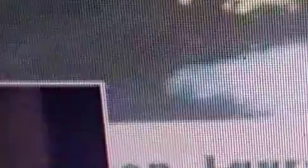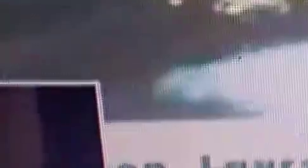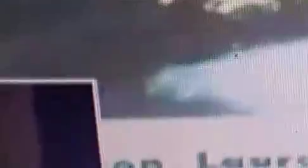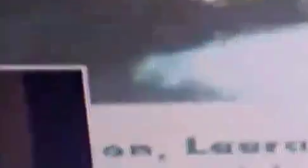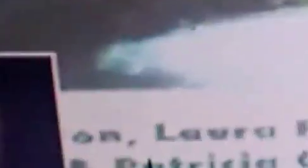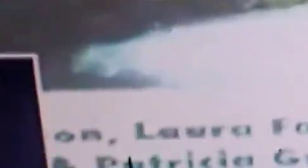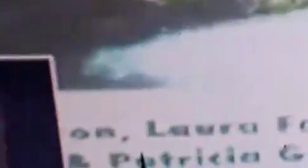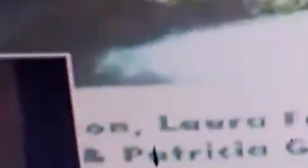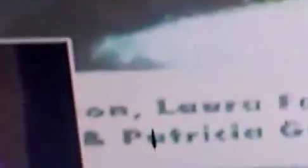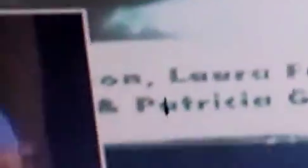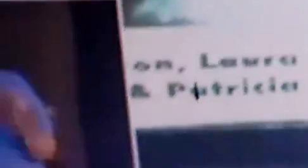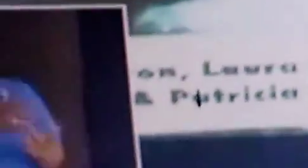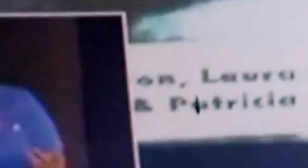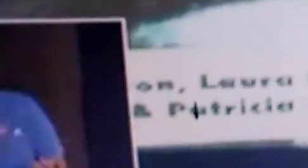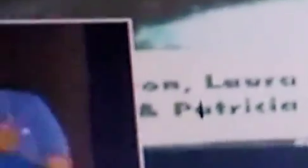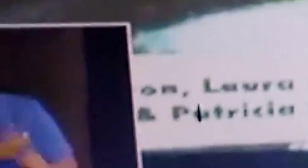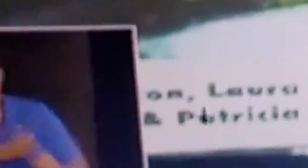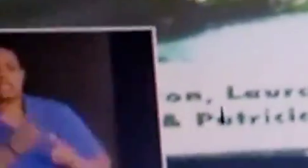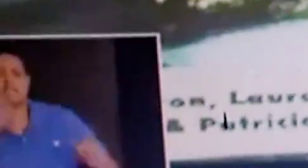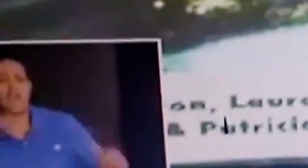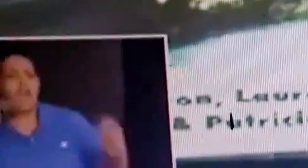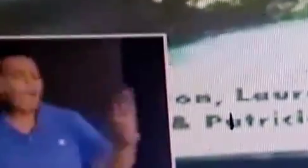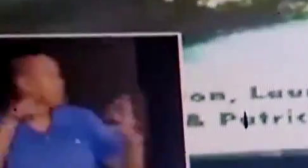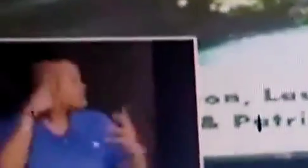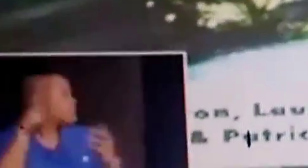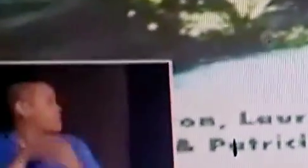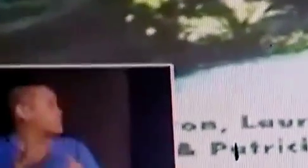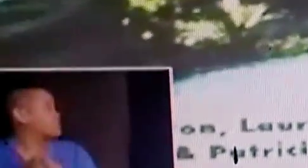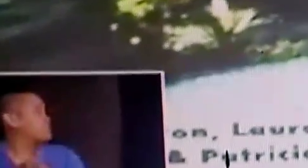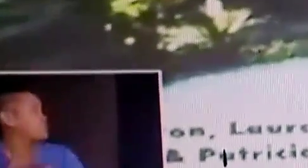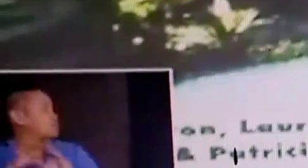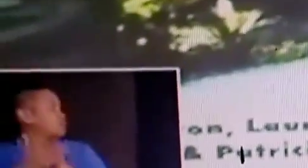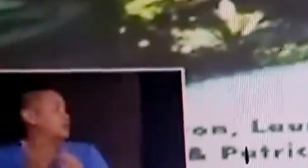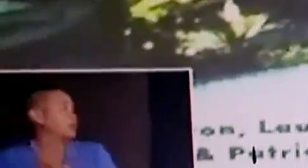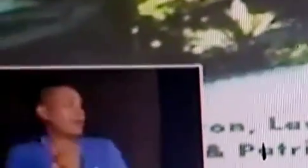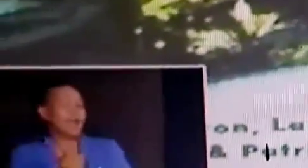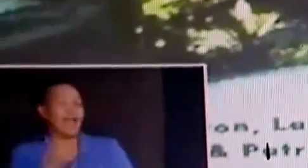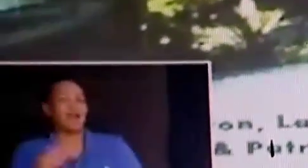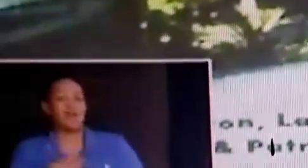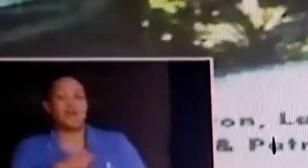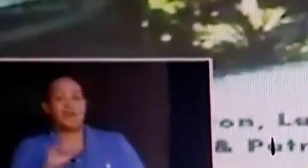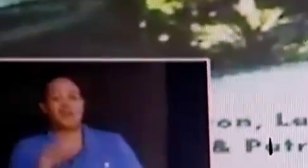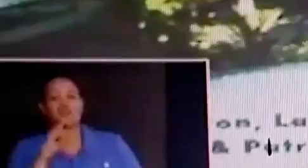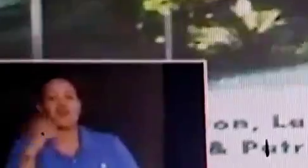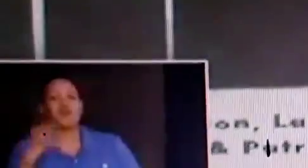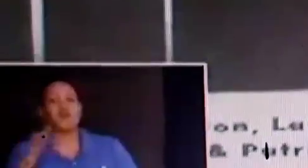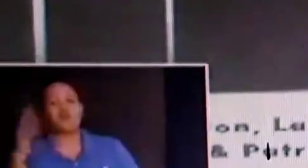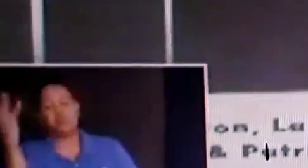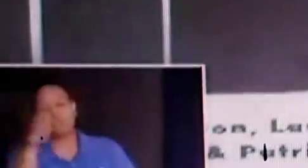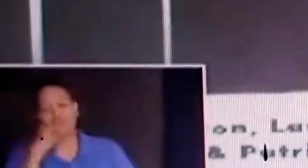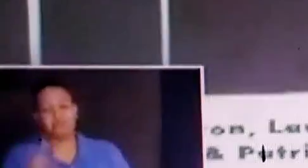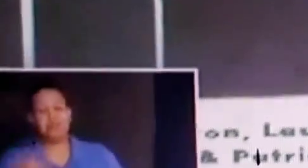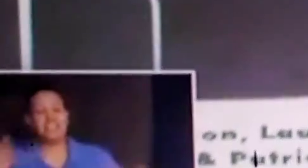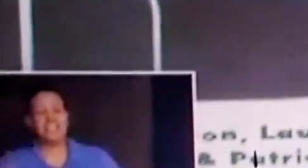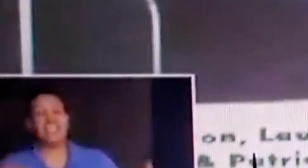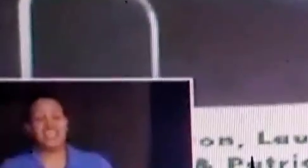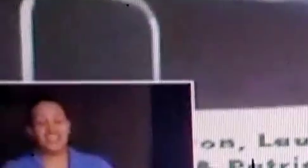it covers the parliament with its high visibility from the surrounding positions in the parliament